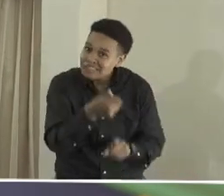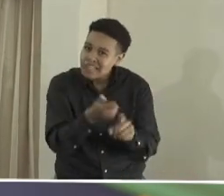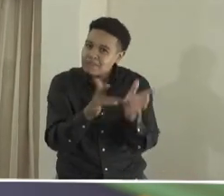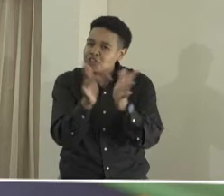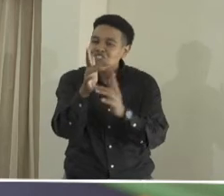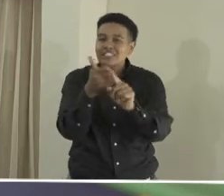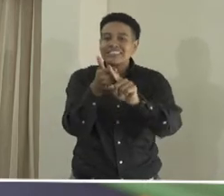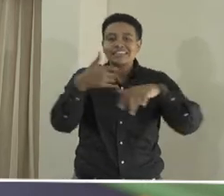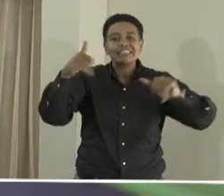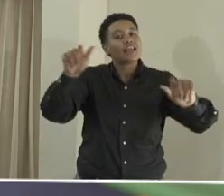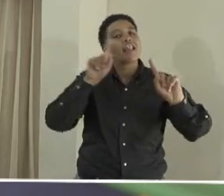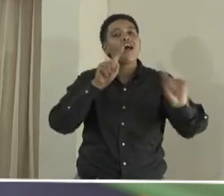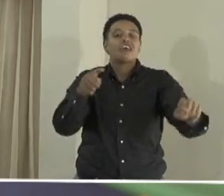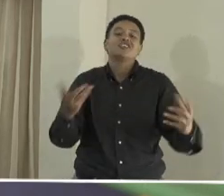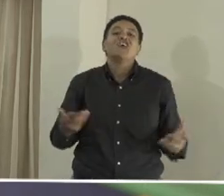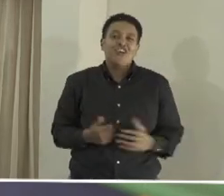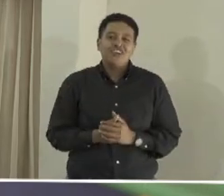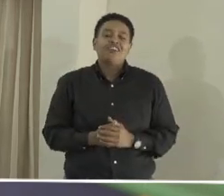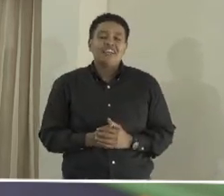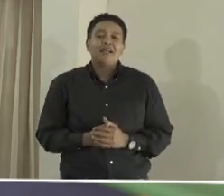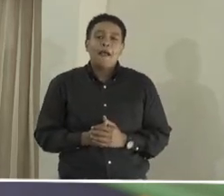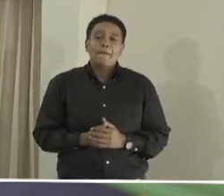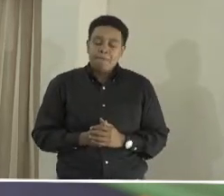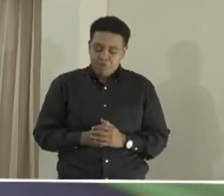still the answer.